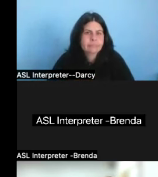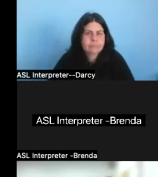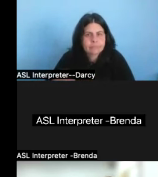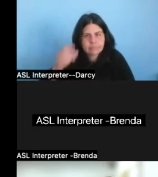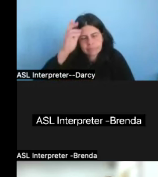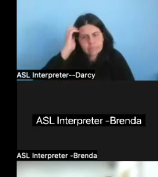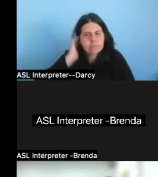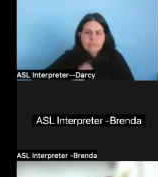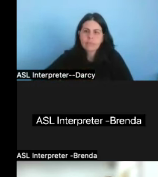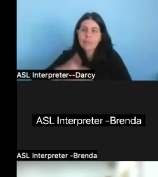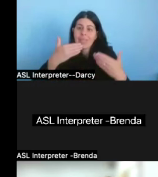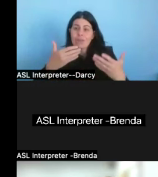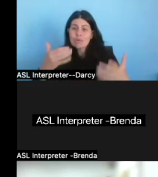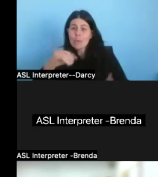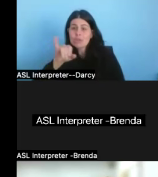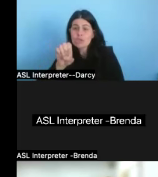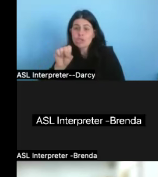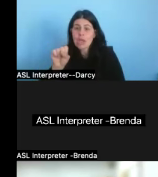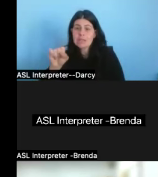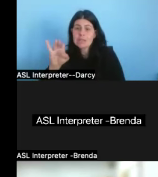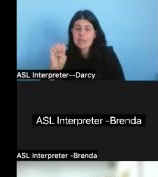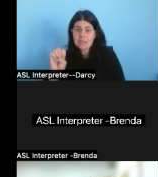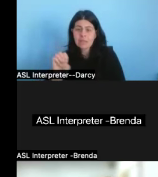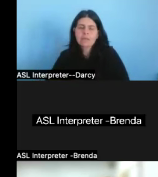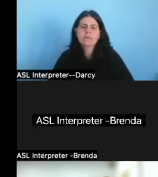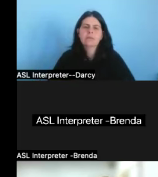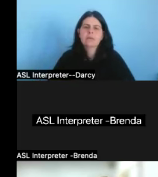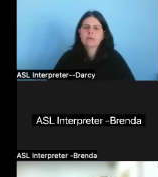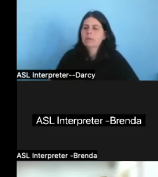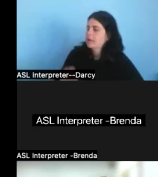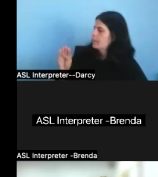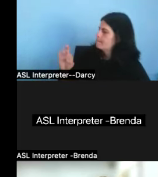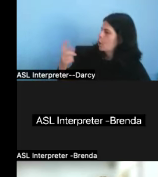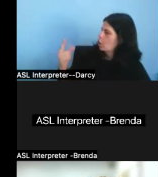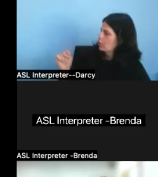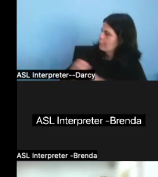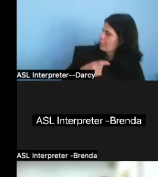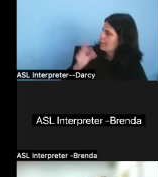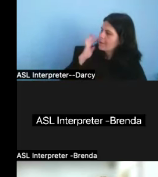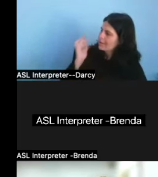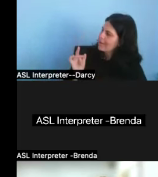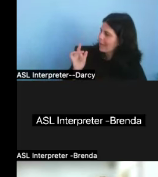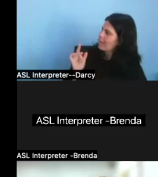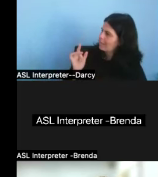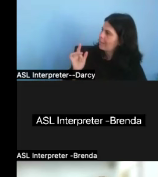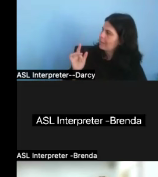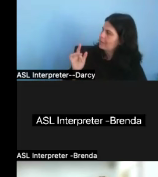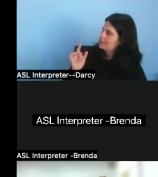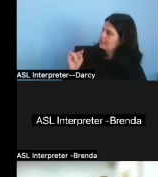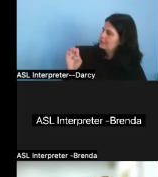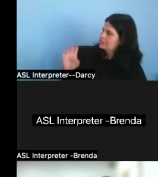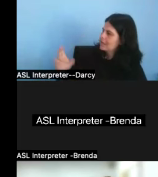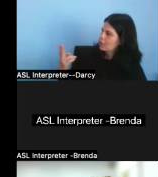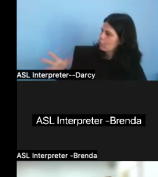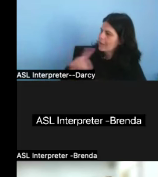Thank you very much, Jesse. And I'll point out that Margaret Vinci from Caltech has been answering some questions and adding some